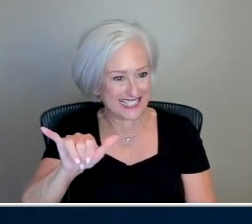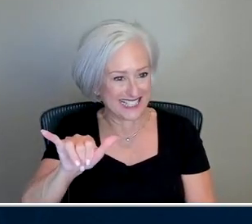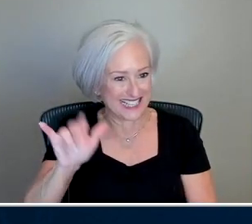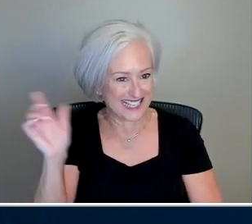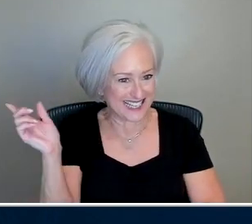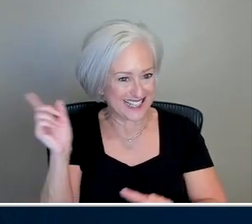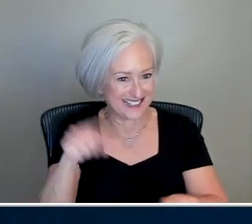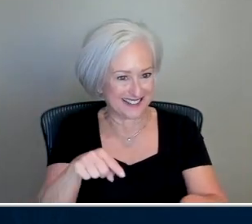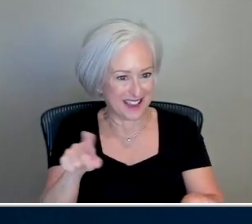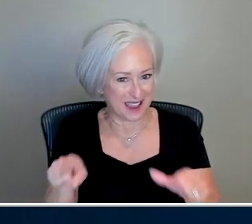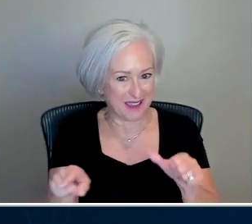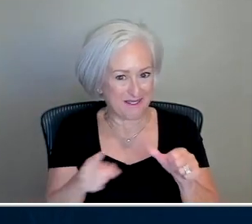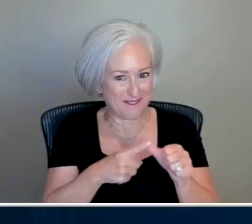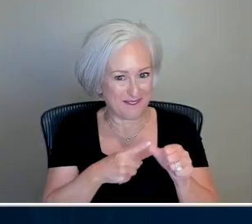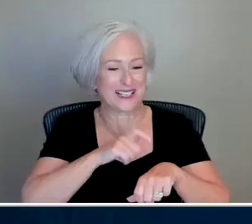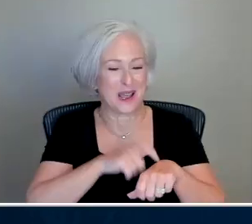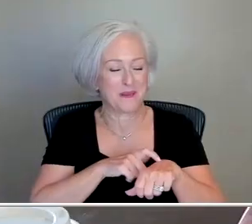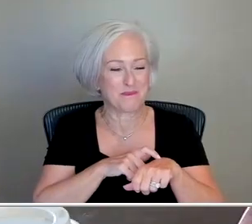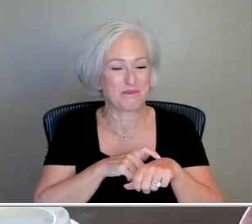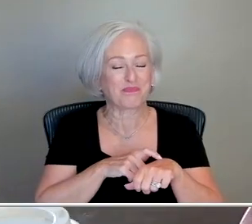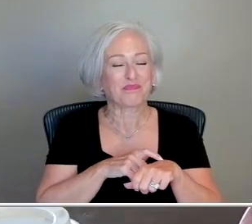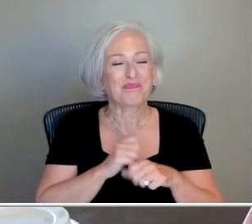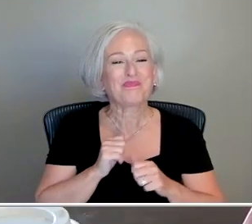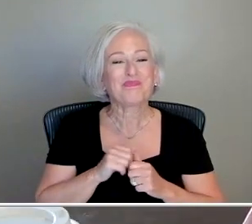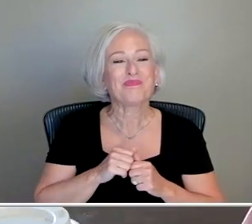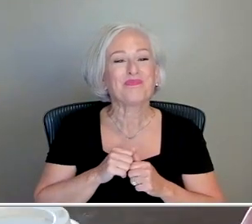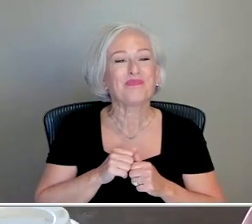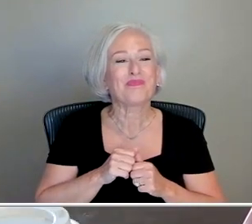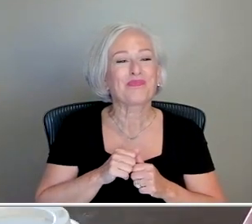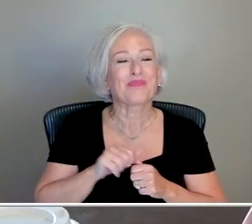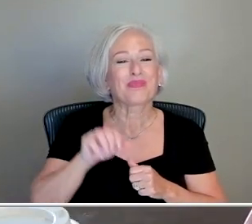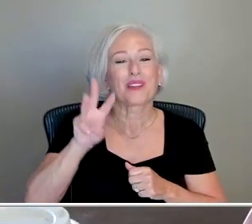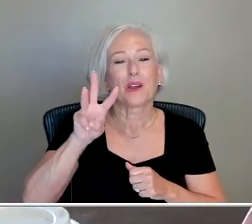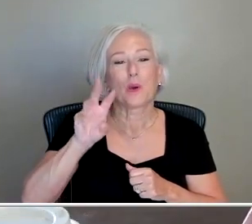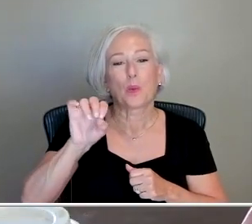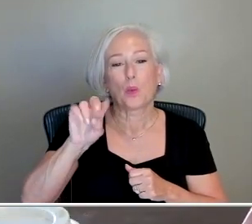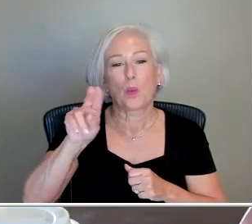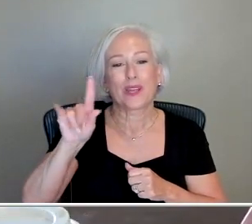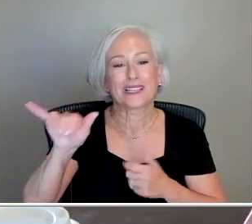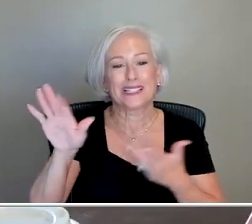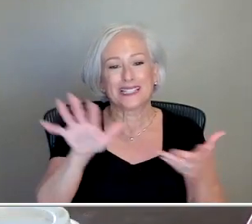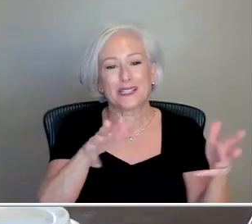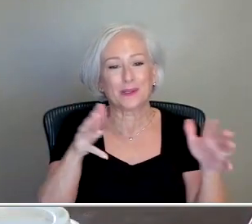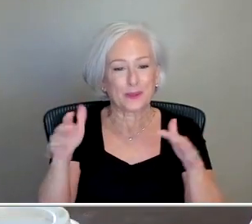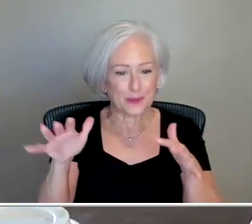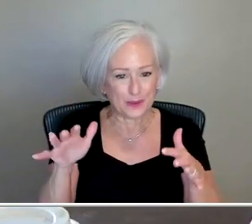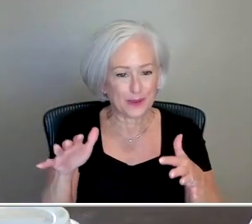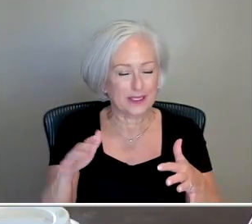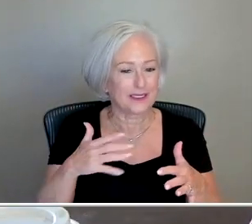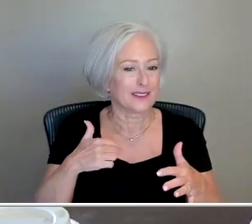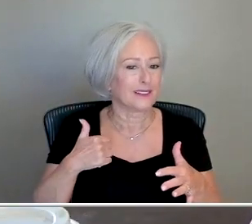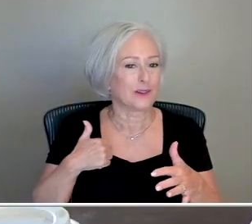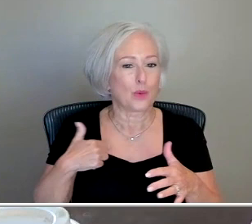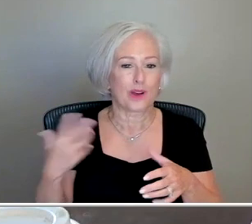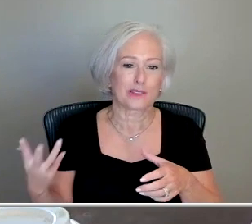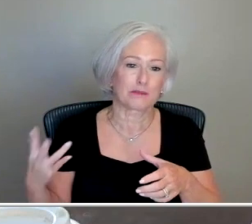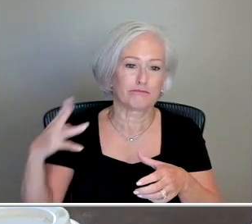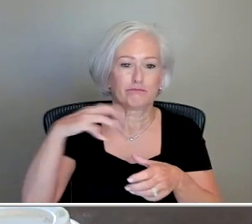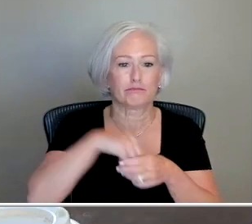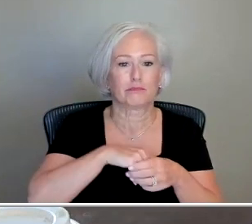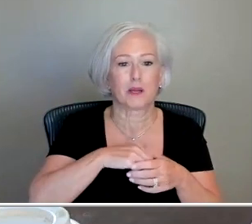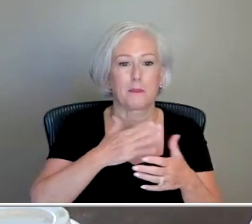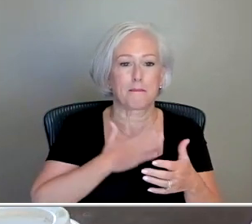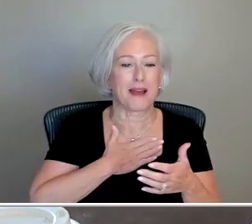and at the time, and Wendy was a part of my whole therapy, my whole